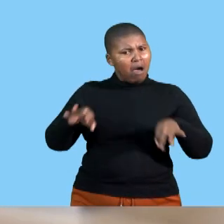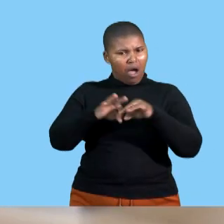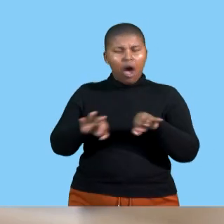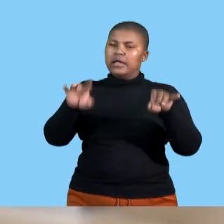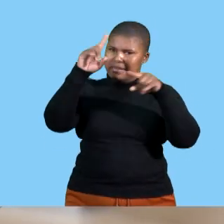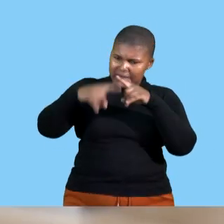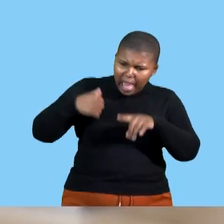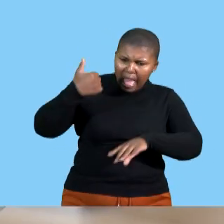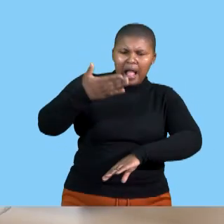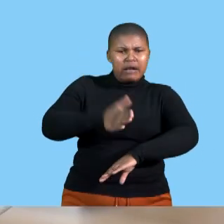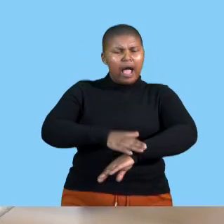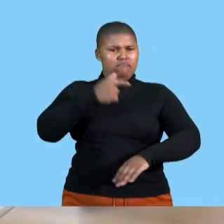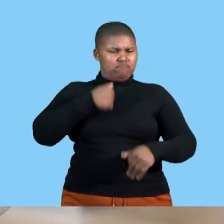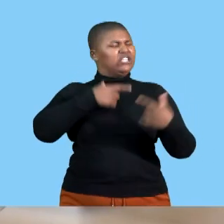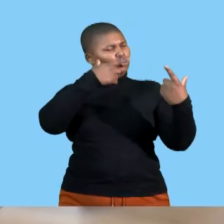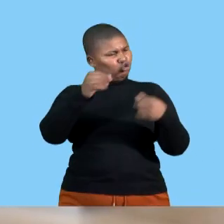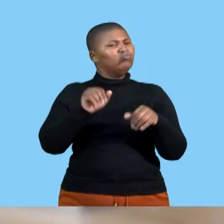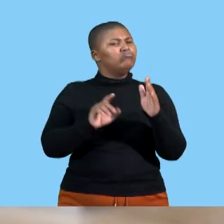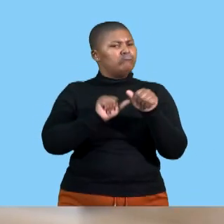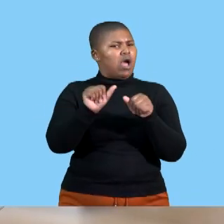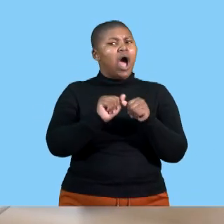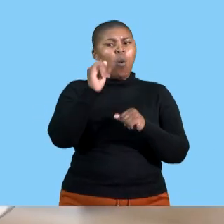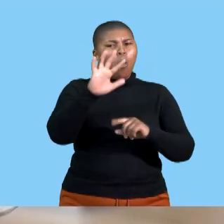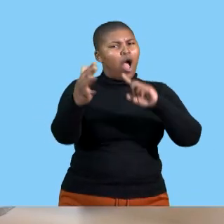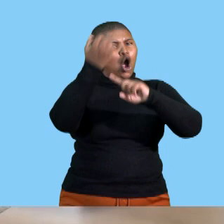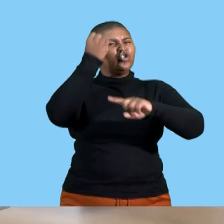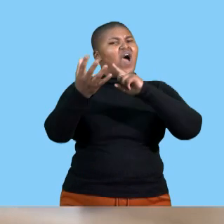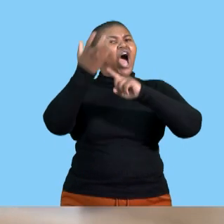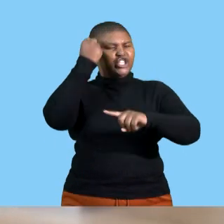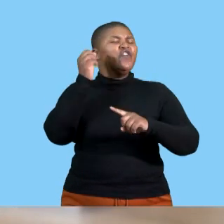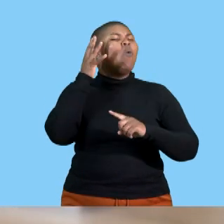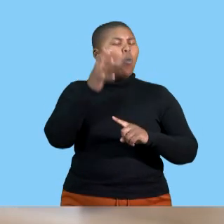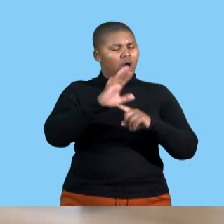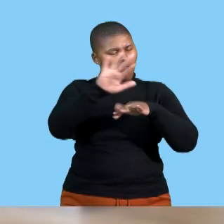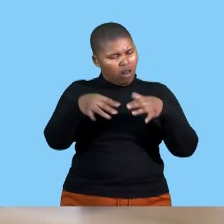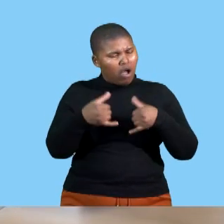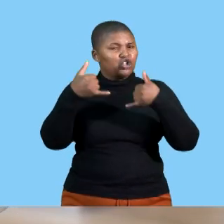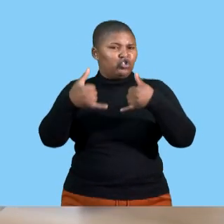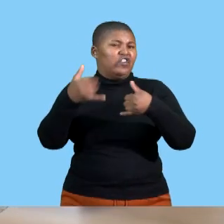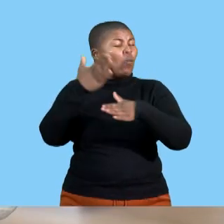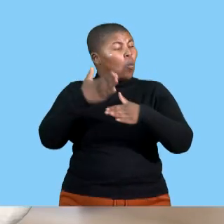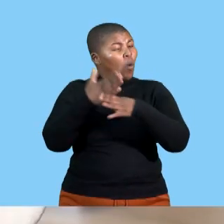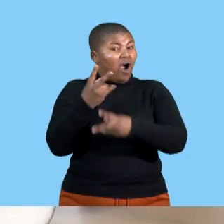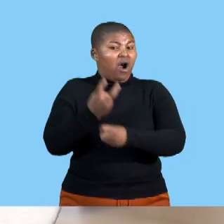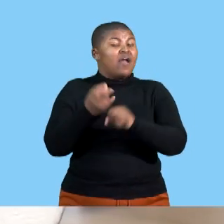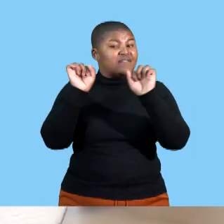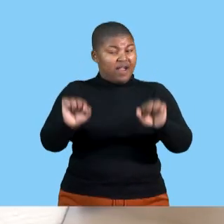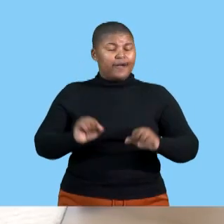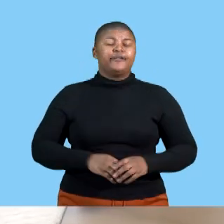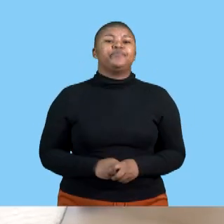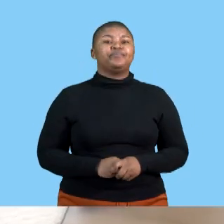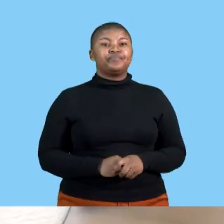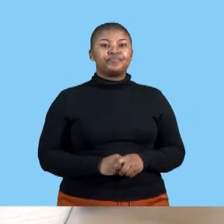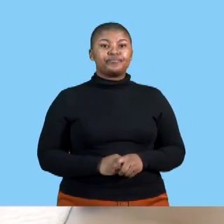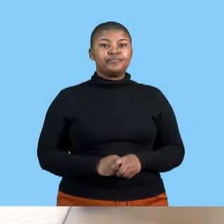do better as well, because they understand that by doing better, by achieving, they're being rewarded of their hard work.